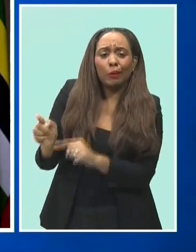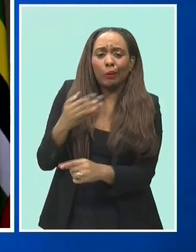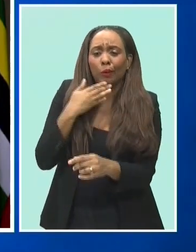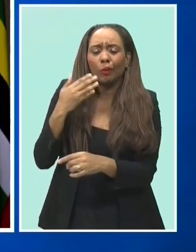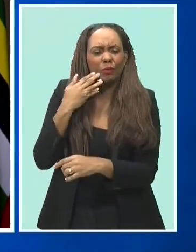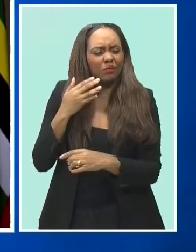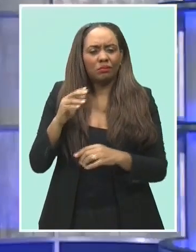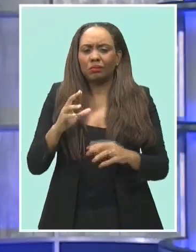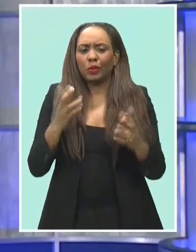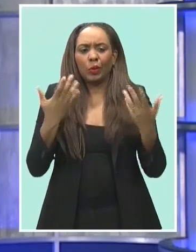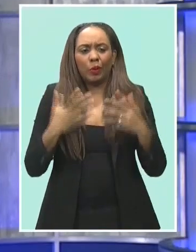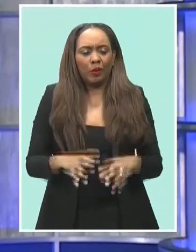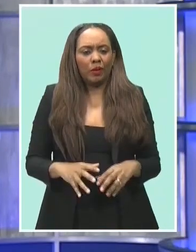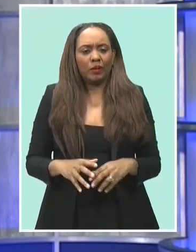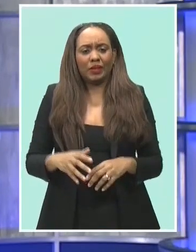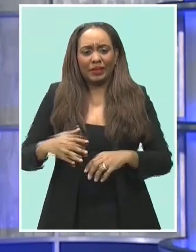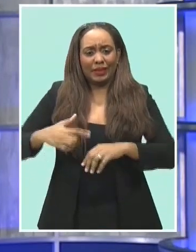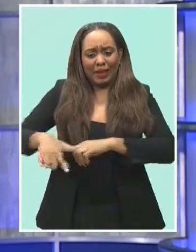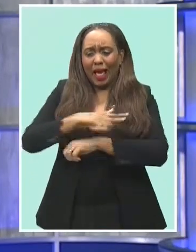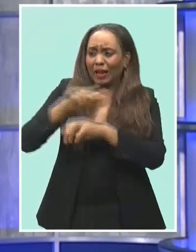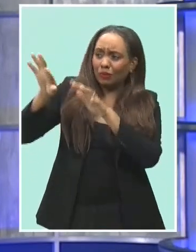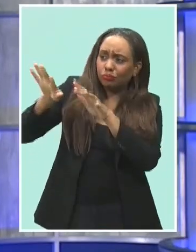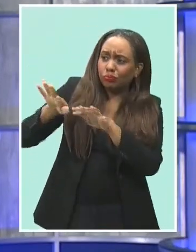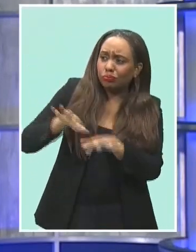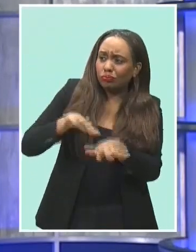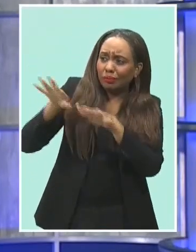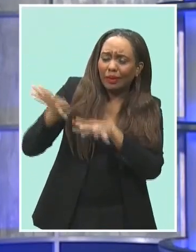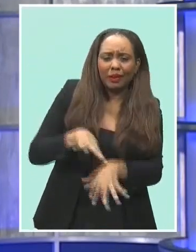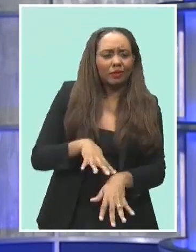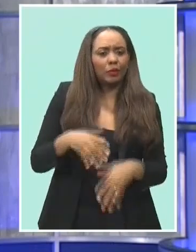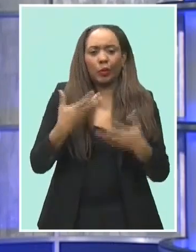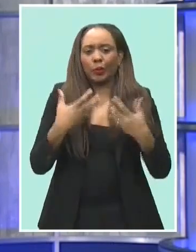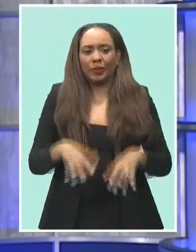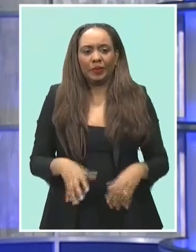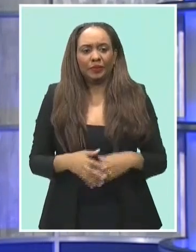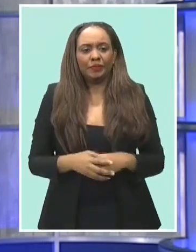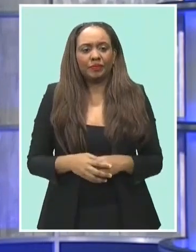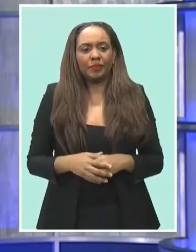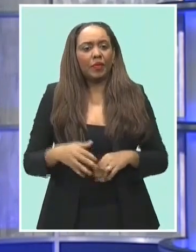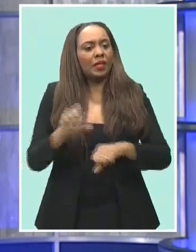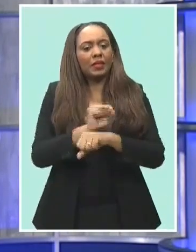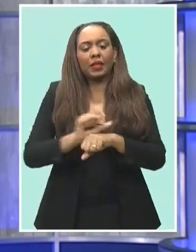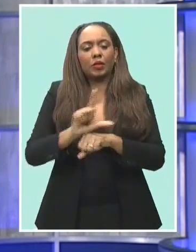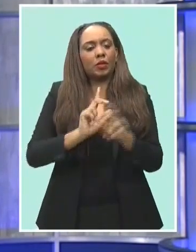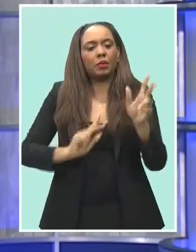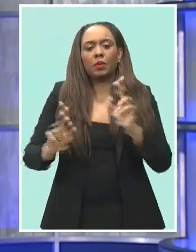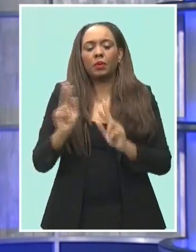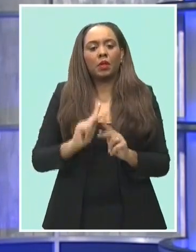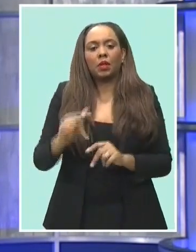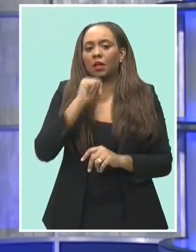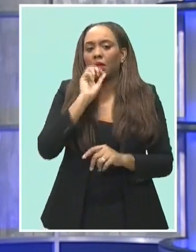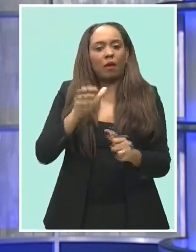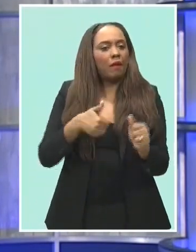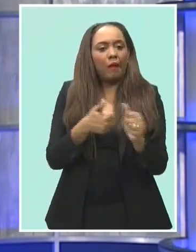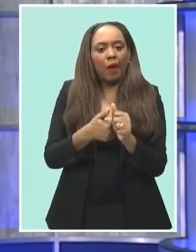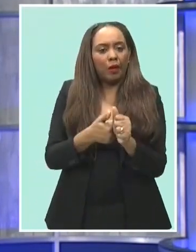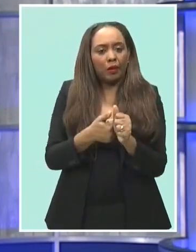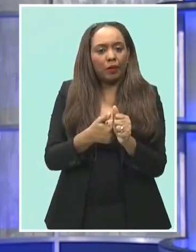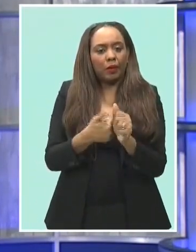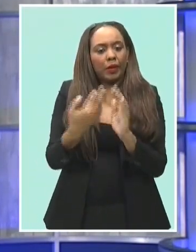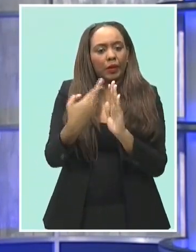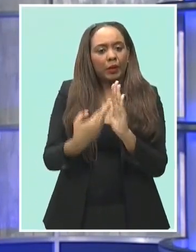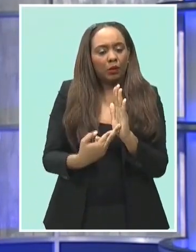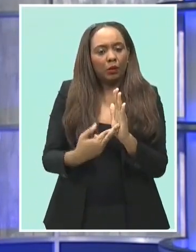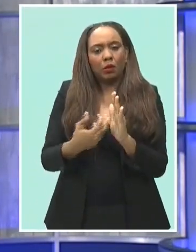mudslides or landslides. Well, St. Lucians have not been responding to official instructions to stay off the roads during a national